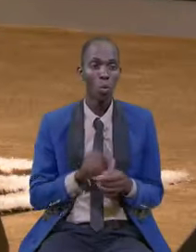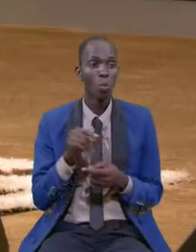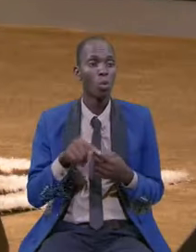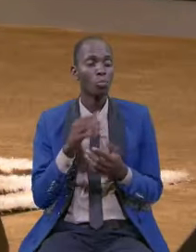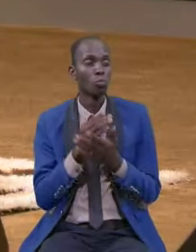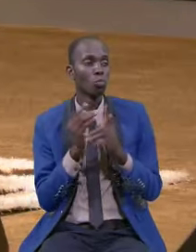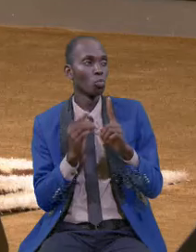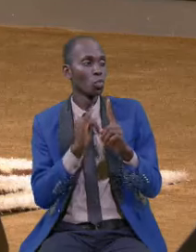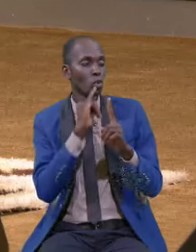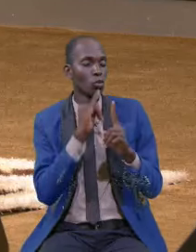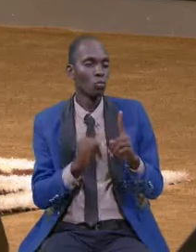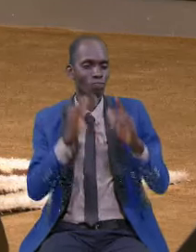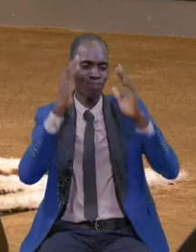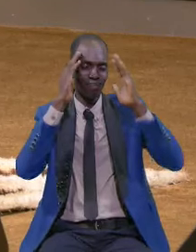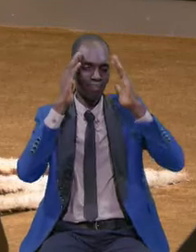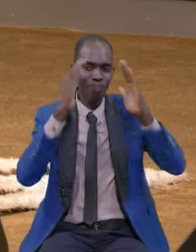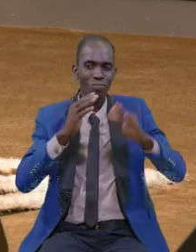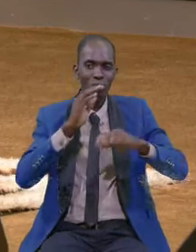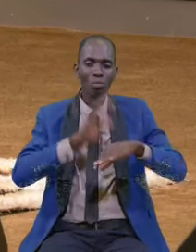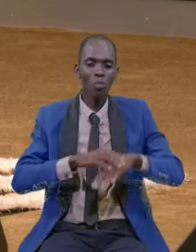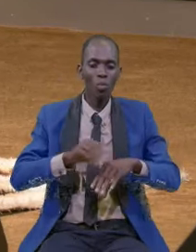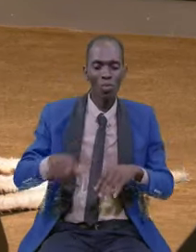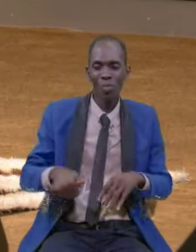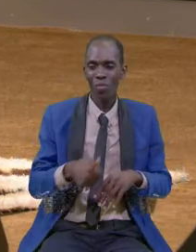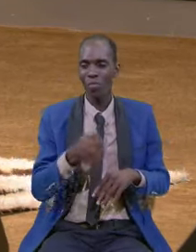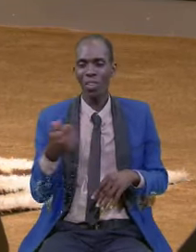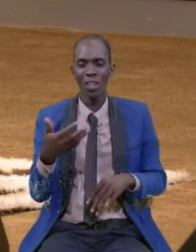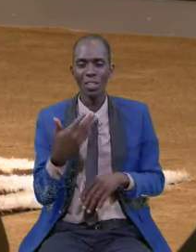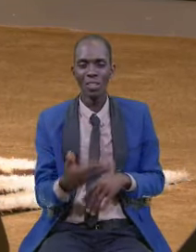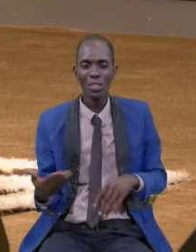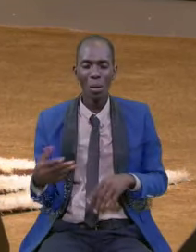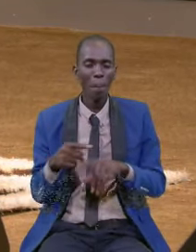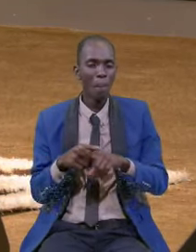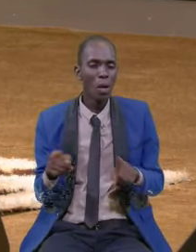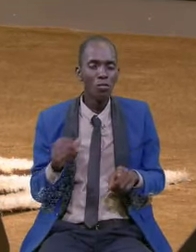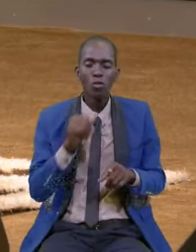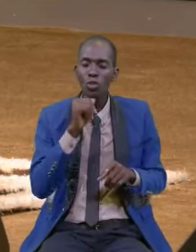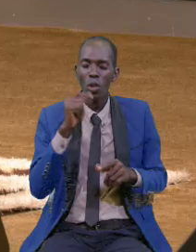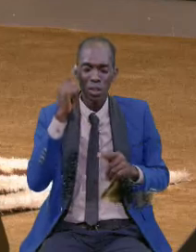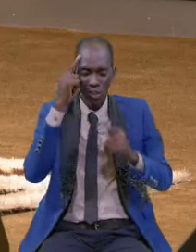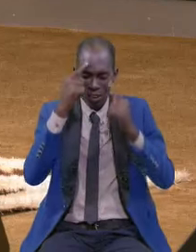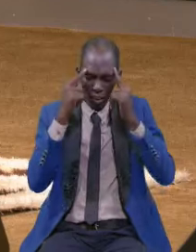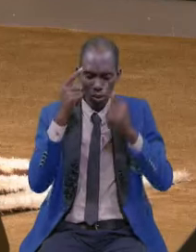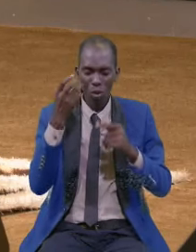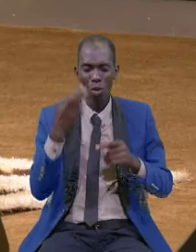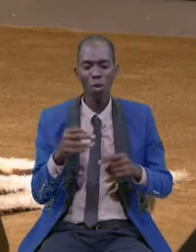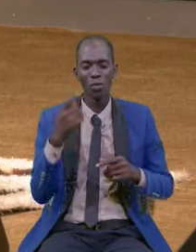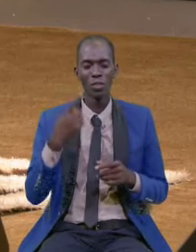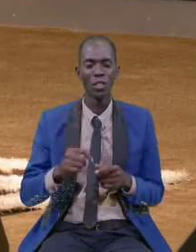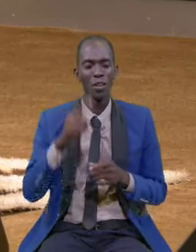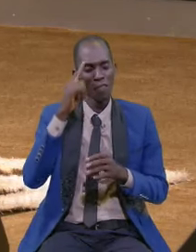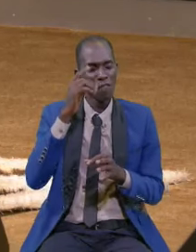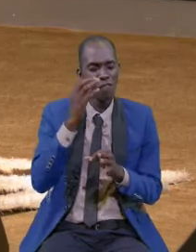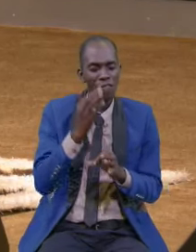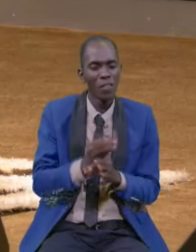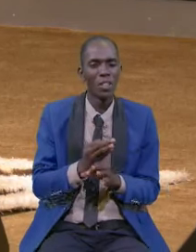concentrating on other things and is not thinking about the faith he ought to manifest, the faith he